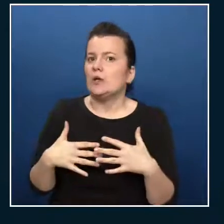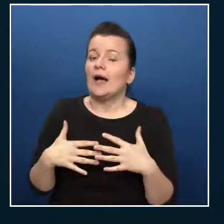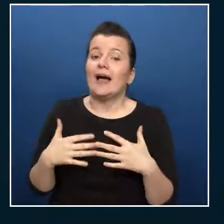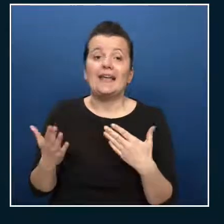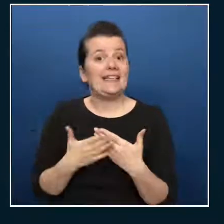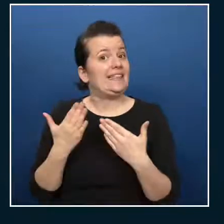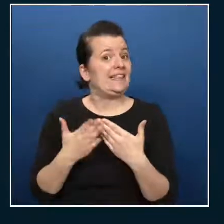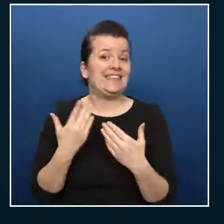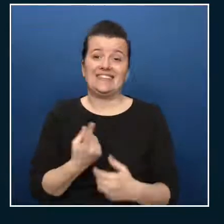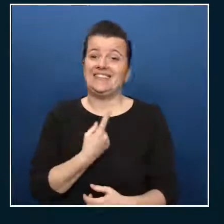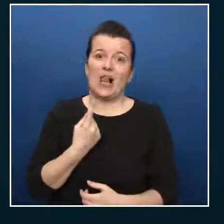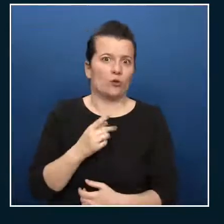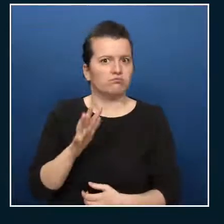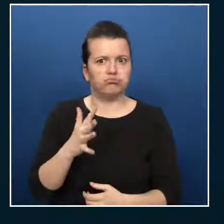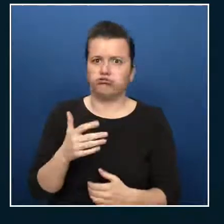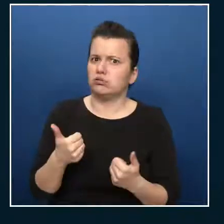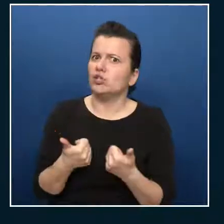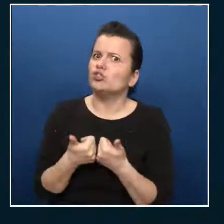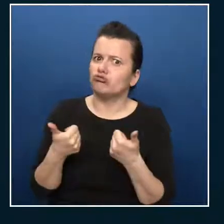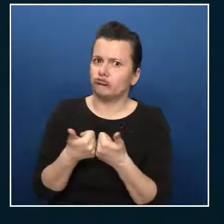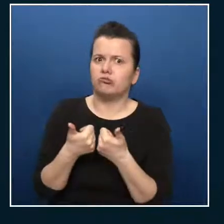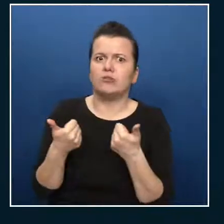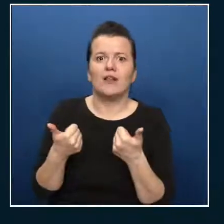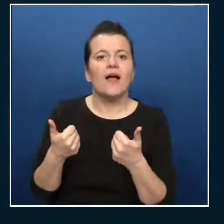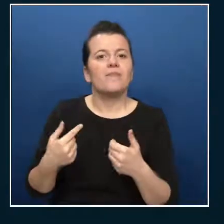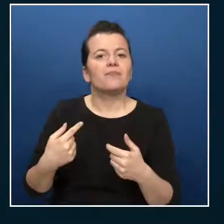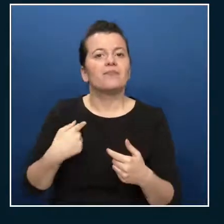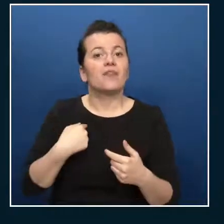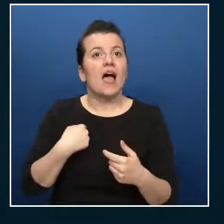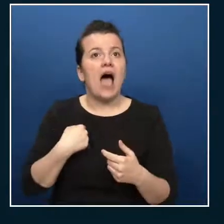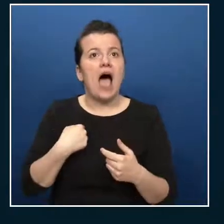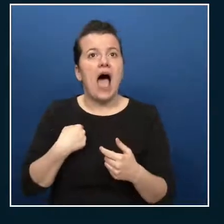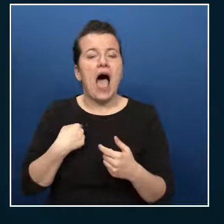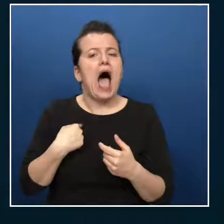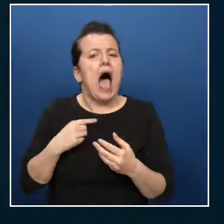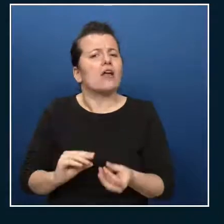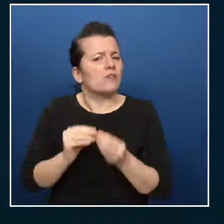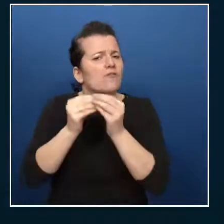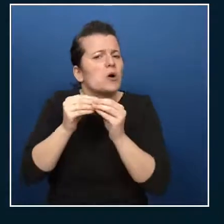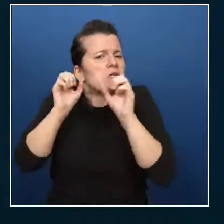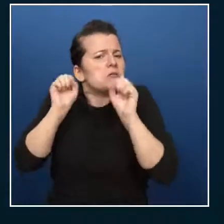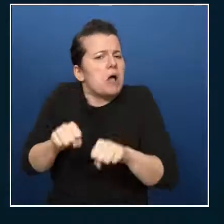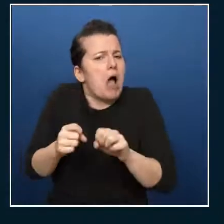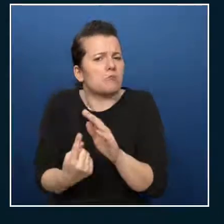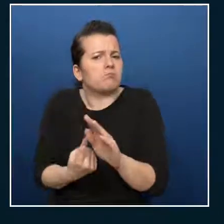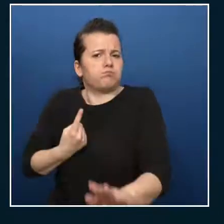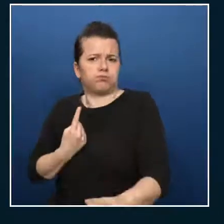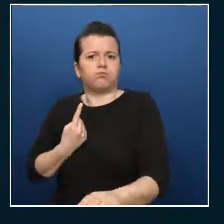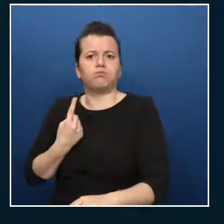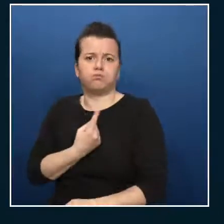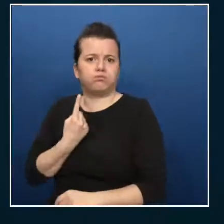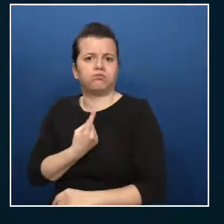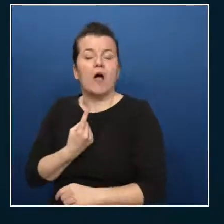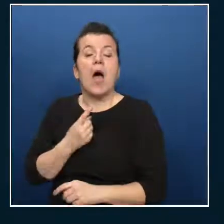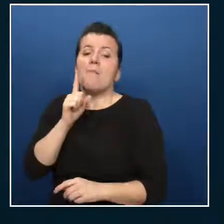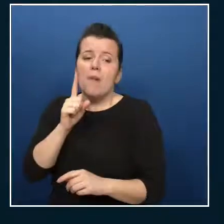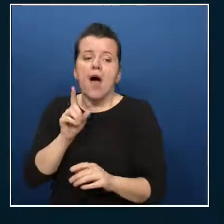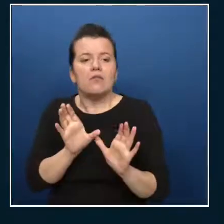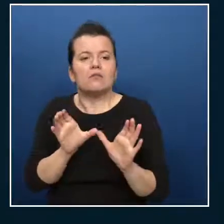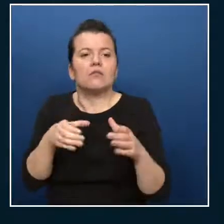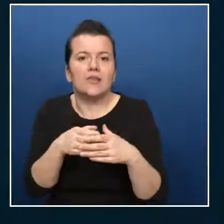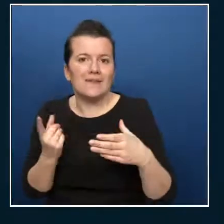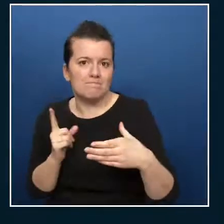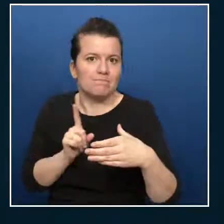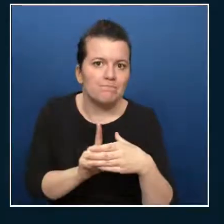because I'm a developer that can work independently and also like working in a team. And I wish I